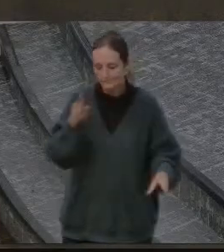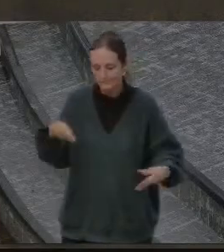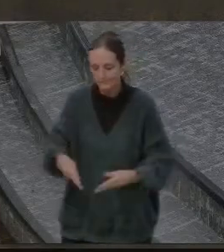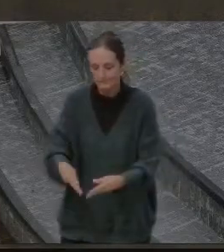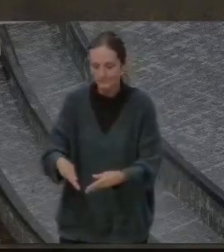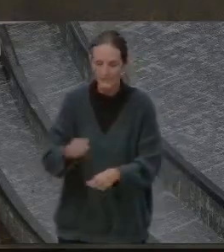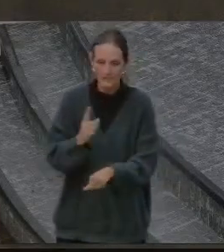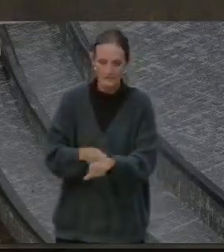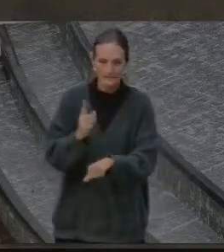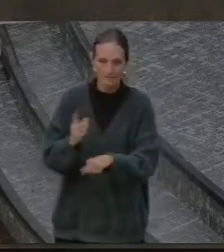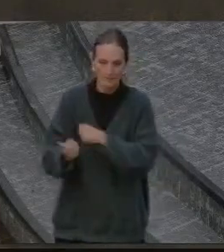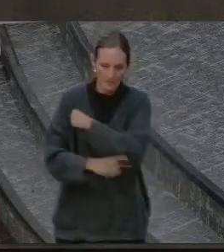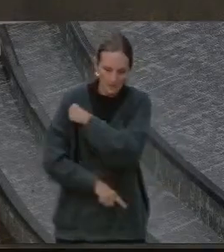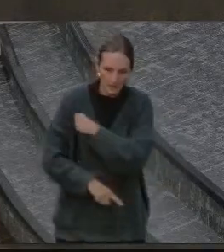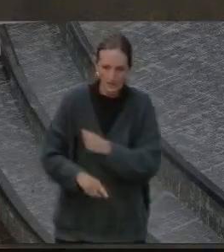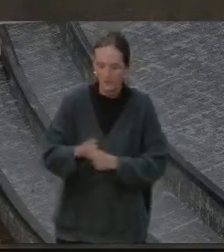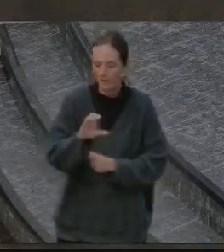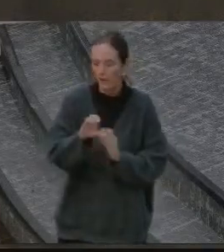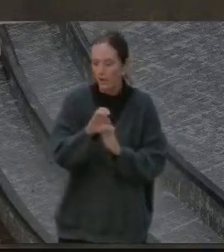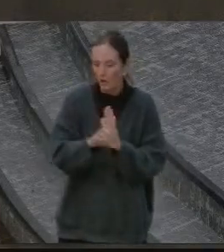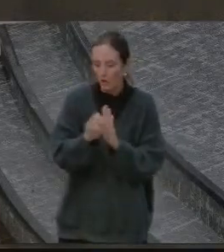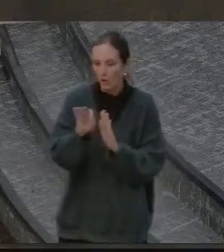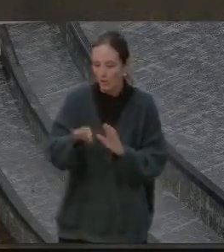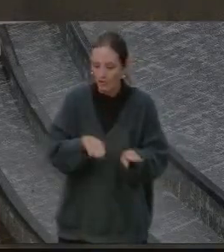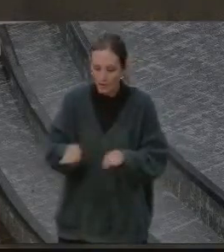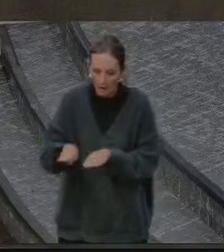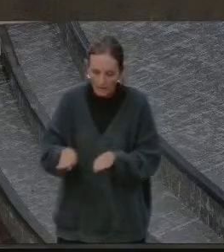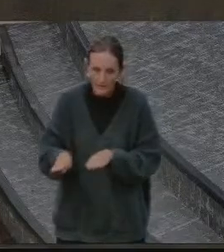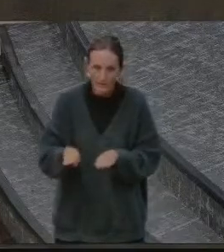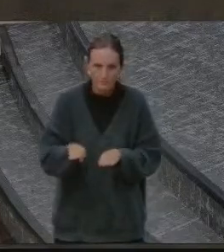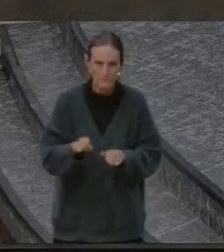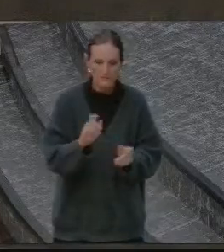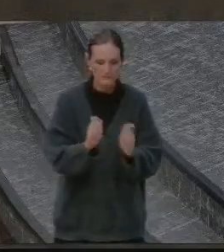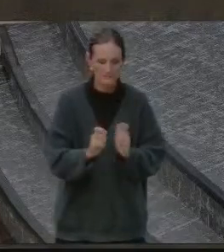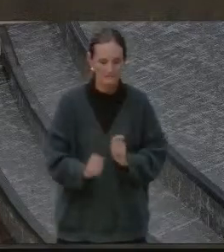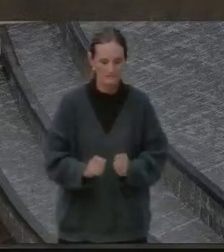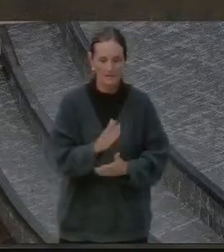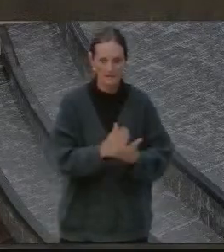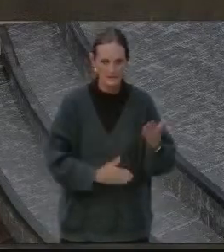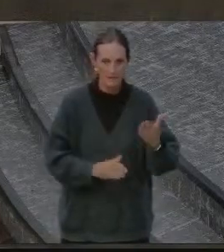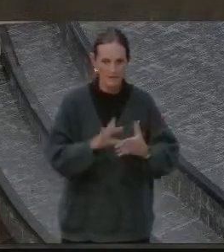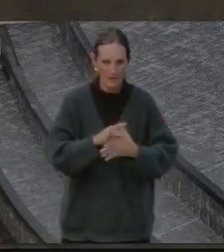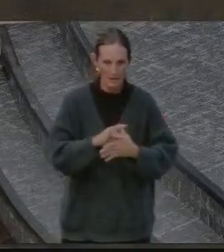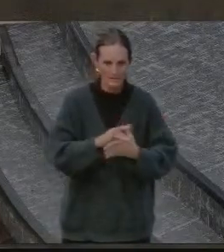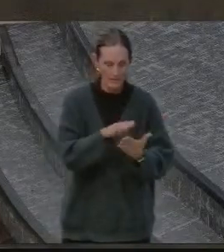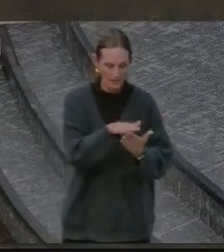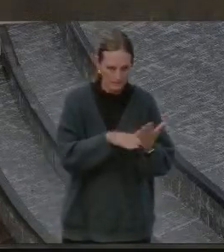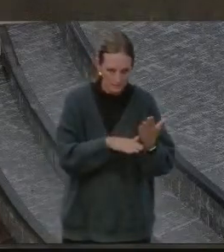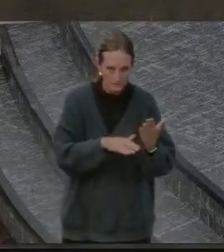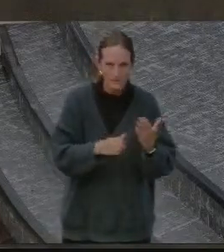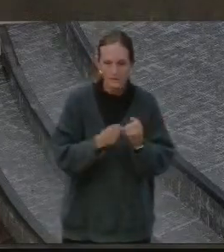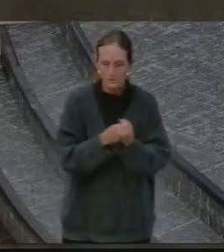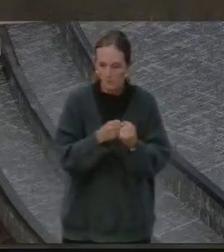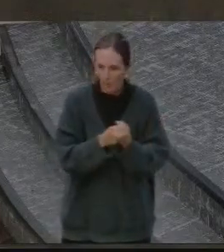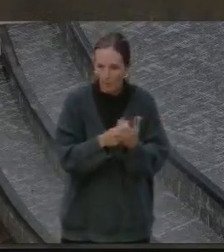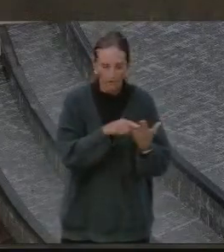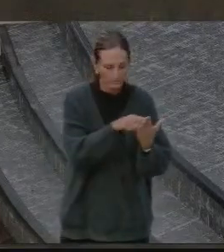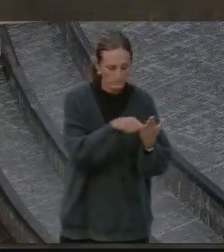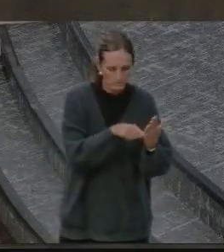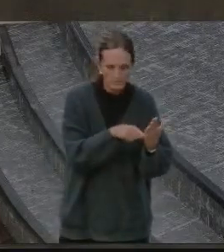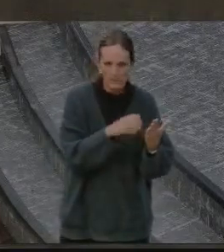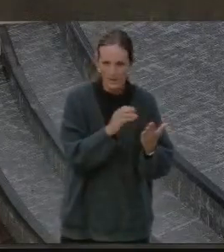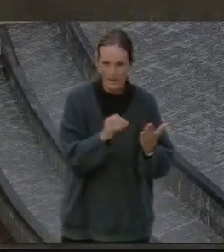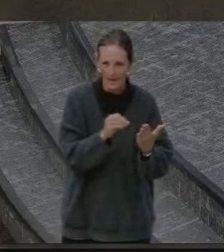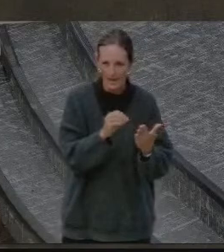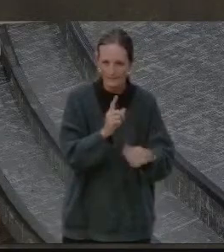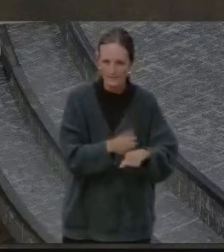of Conduct revisions, the design and content of some of our supporting materials, such as the discipline matrix, as well